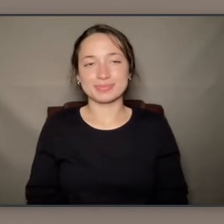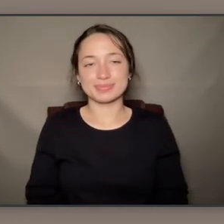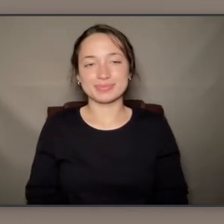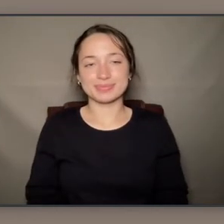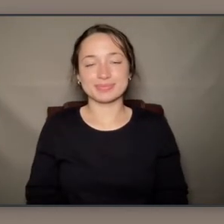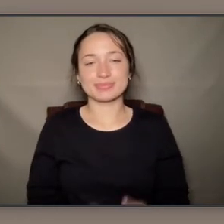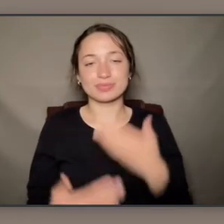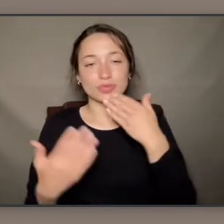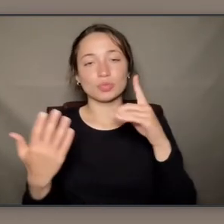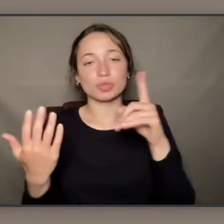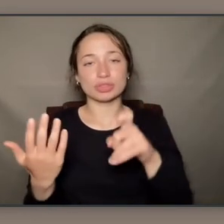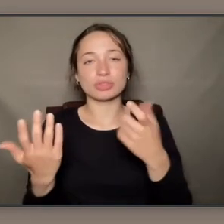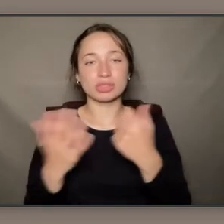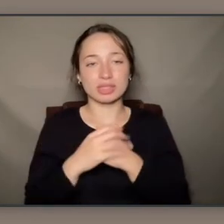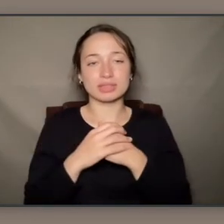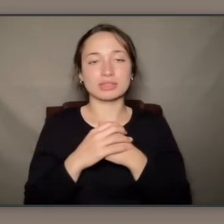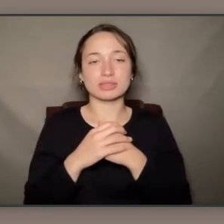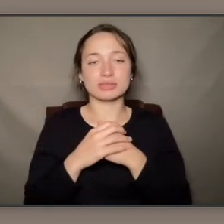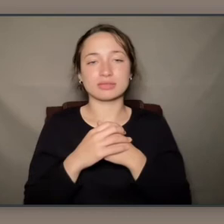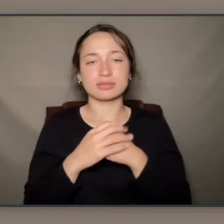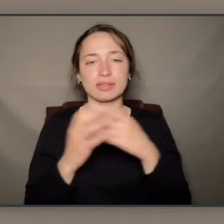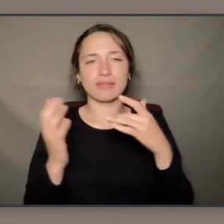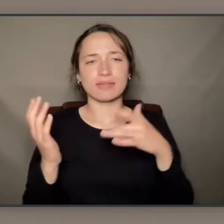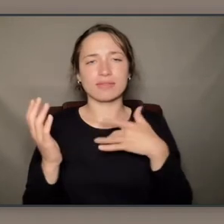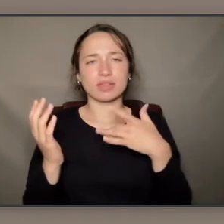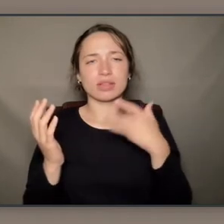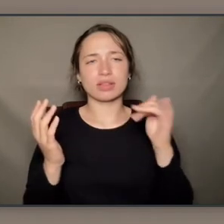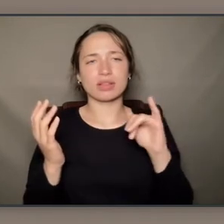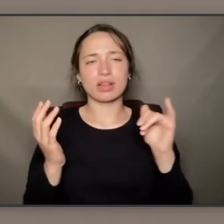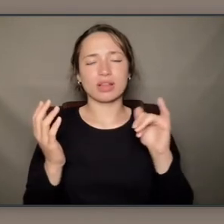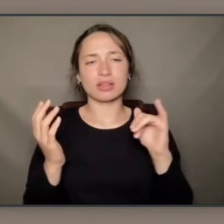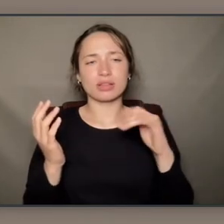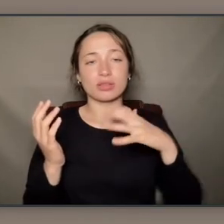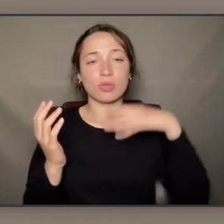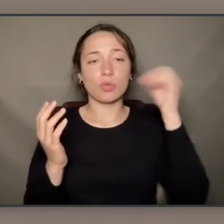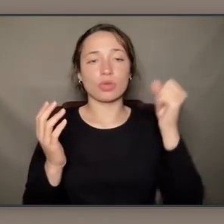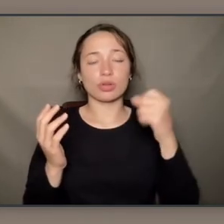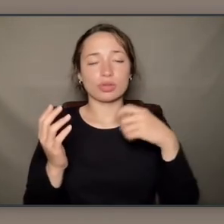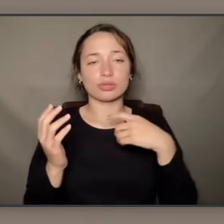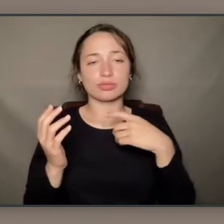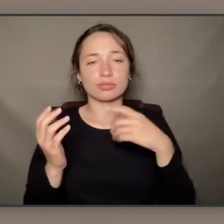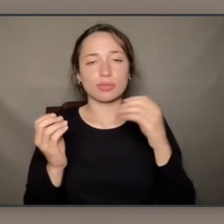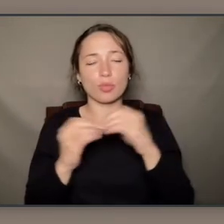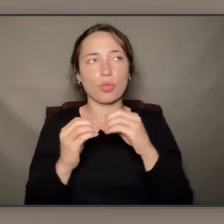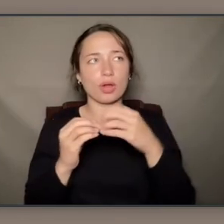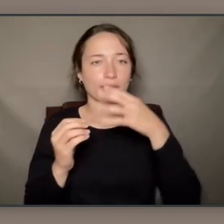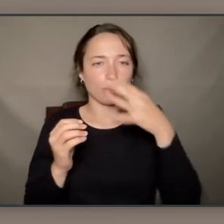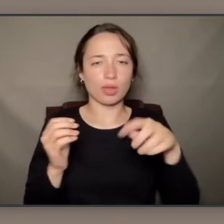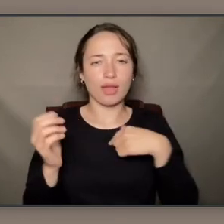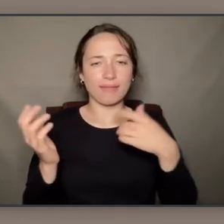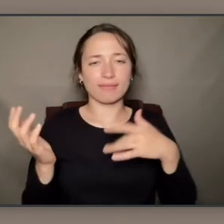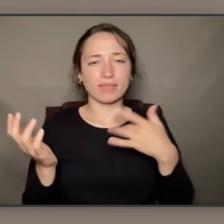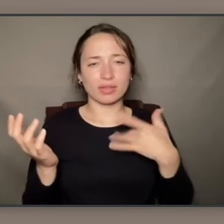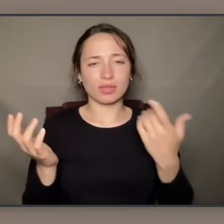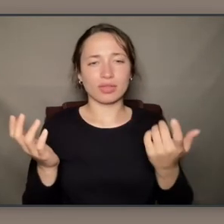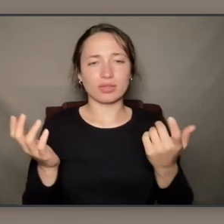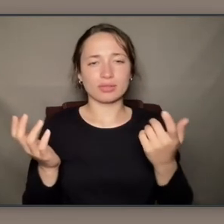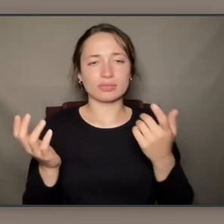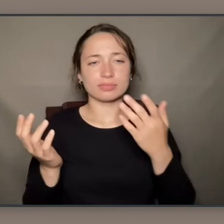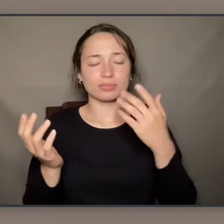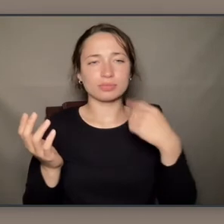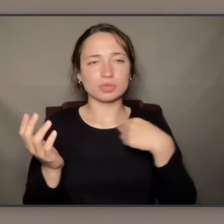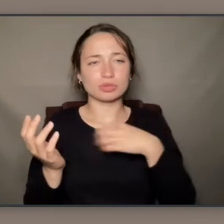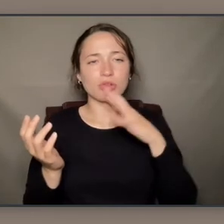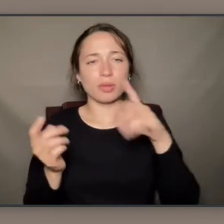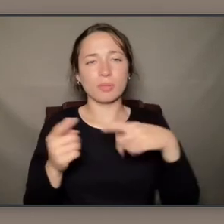It's a good question to ask. I find the older I get, the more ignorant I feel. And